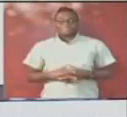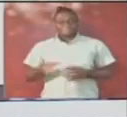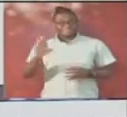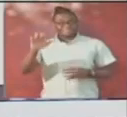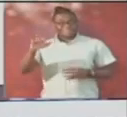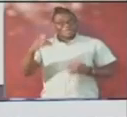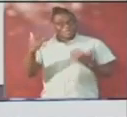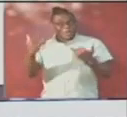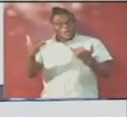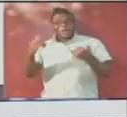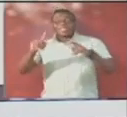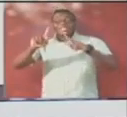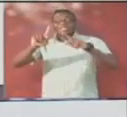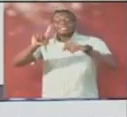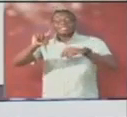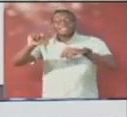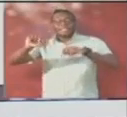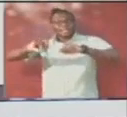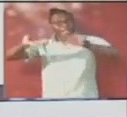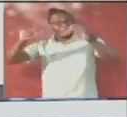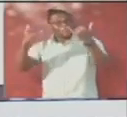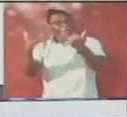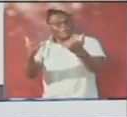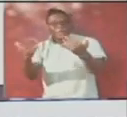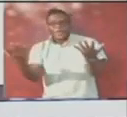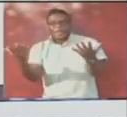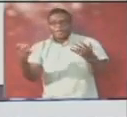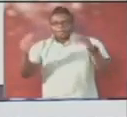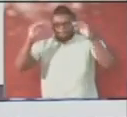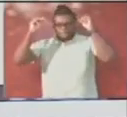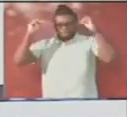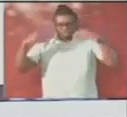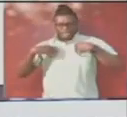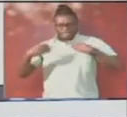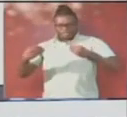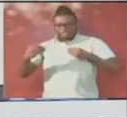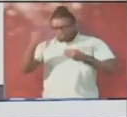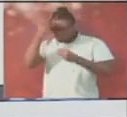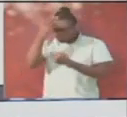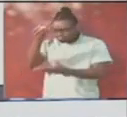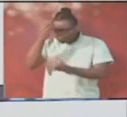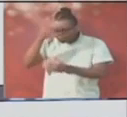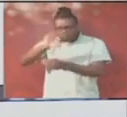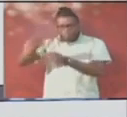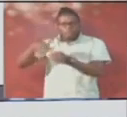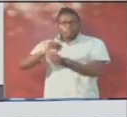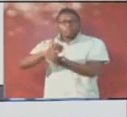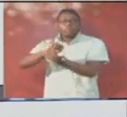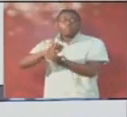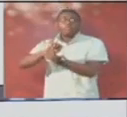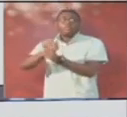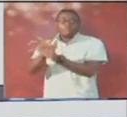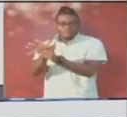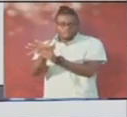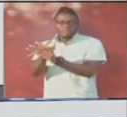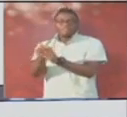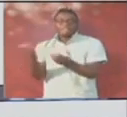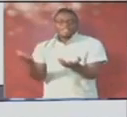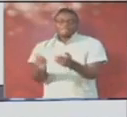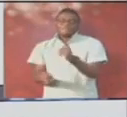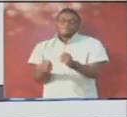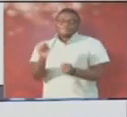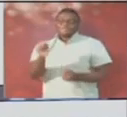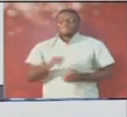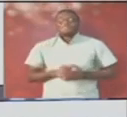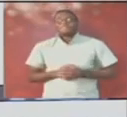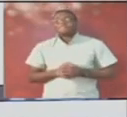This is TTT Live. I'm DK Rostar. The Ministry of Health is giving an update on the status of COVID-19 in Trinidad and Tobago. We're bringing you